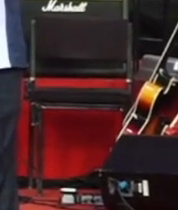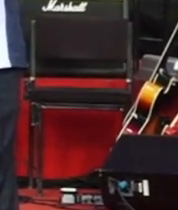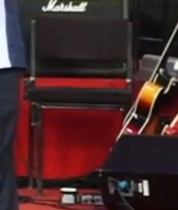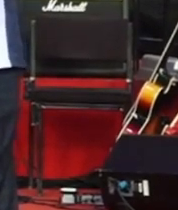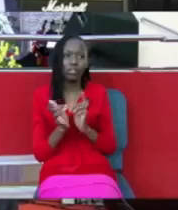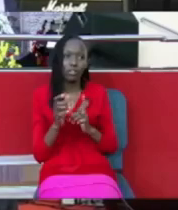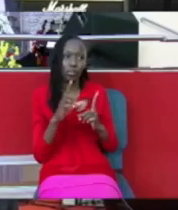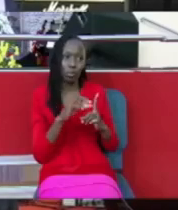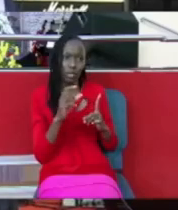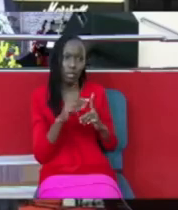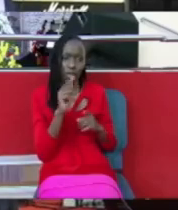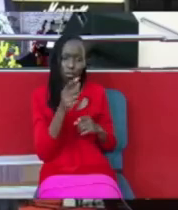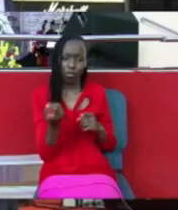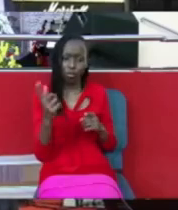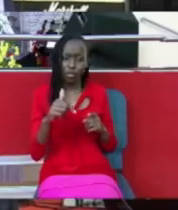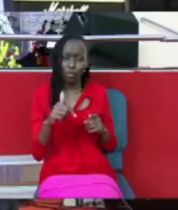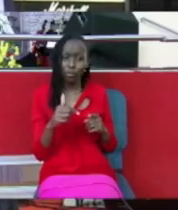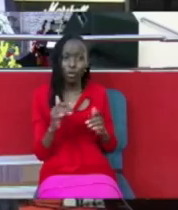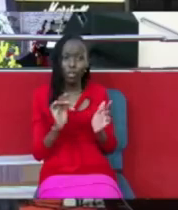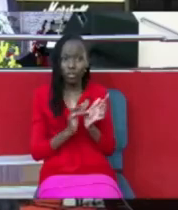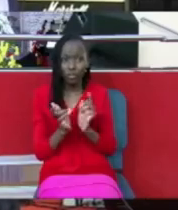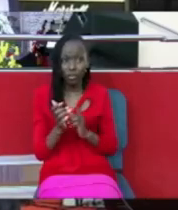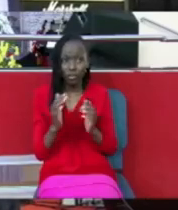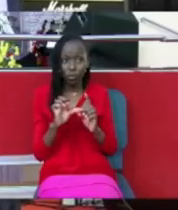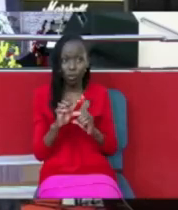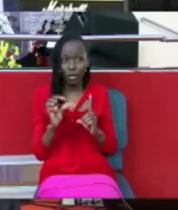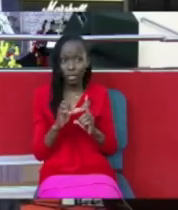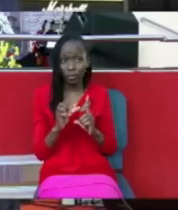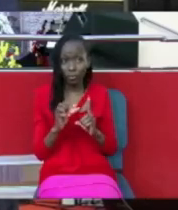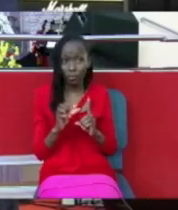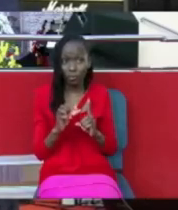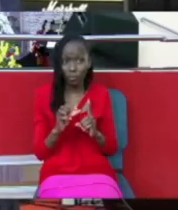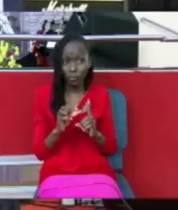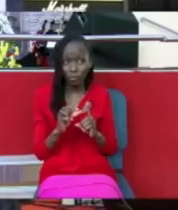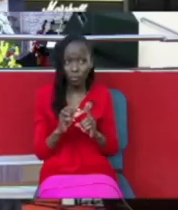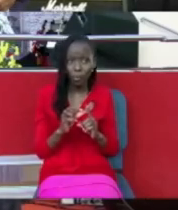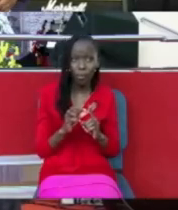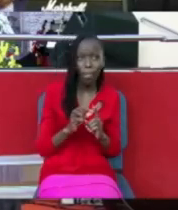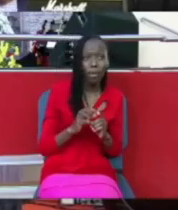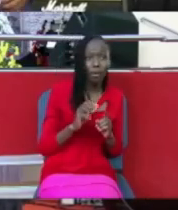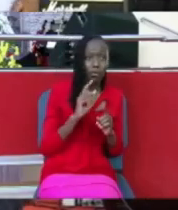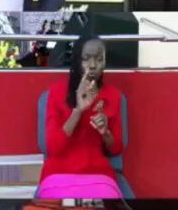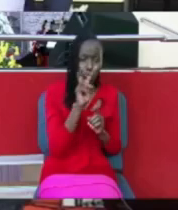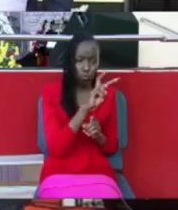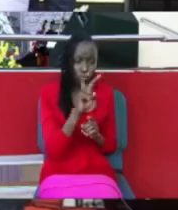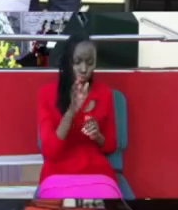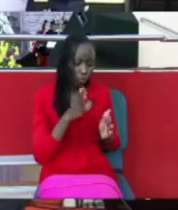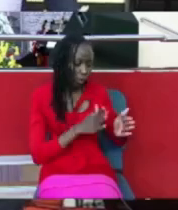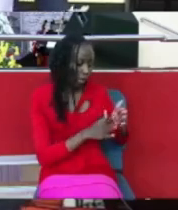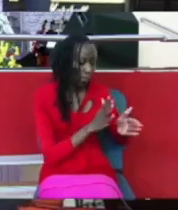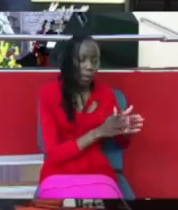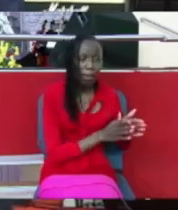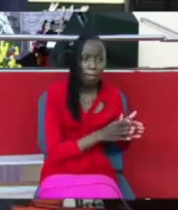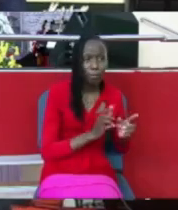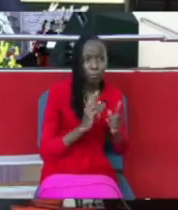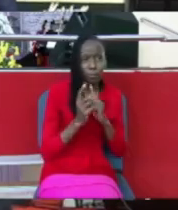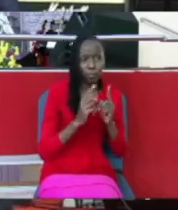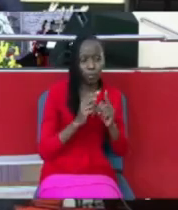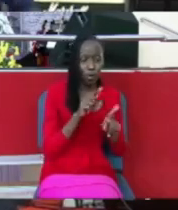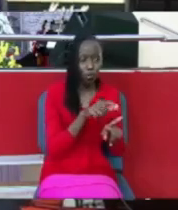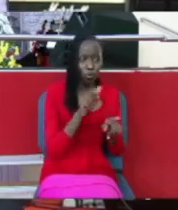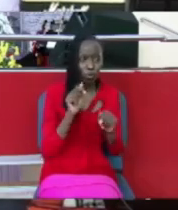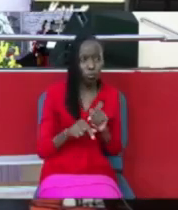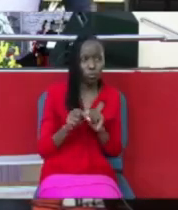Je, ulikuja na neno never lako mind even if it is in the phone. Usijali, I want you to look at your neighbor. Tell them, from